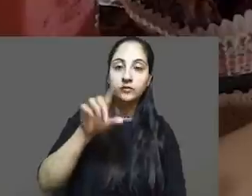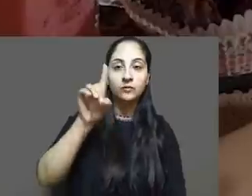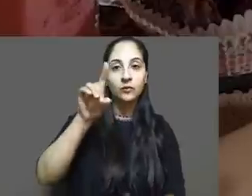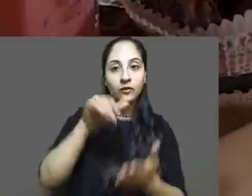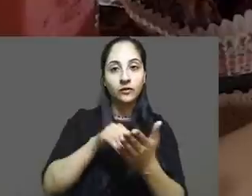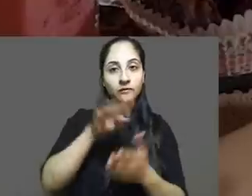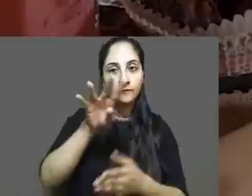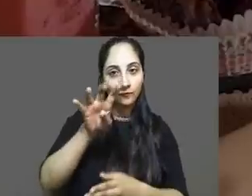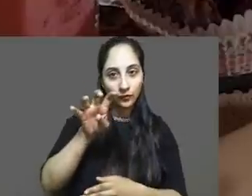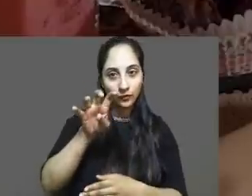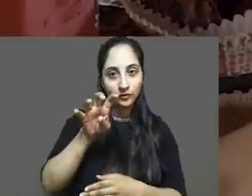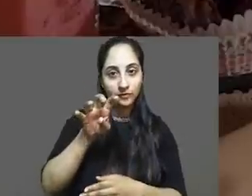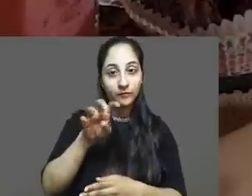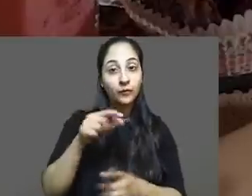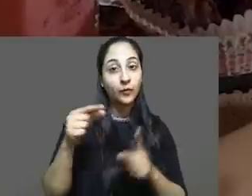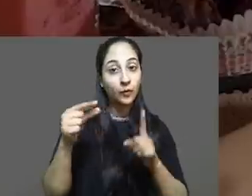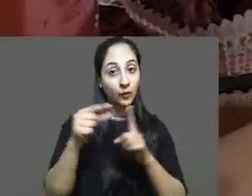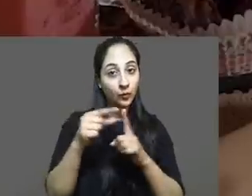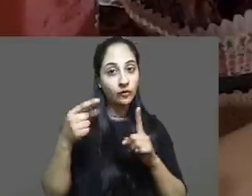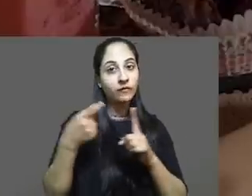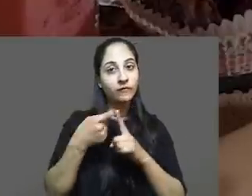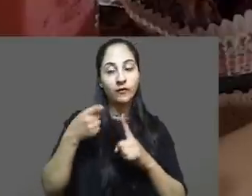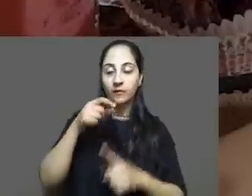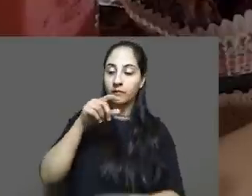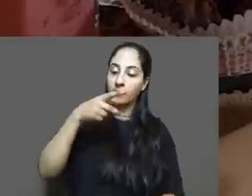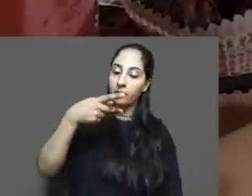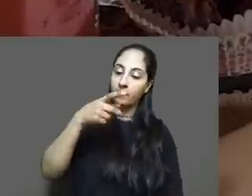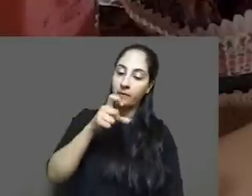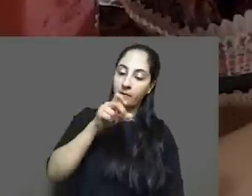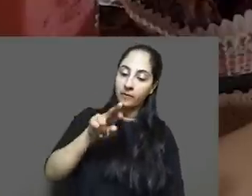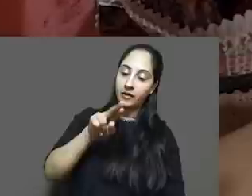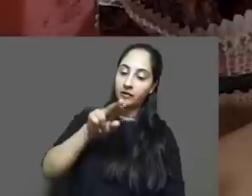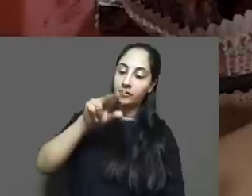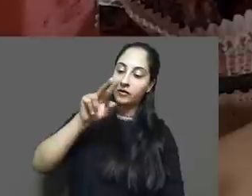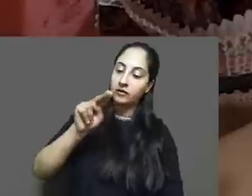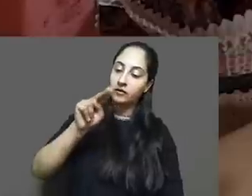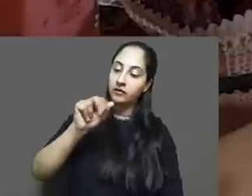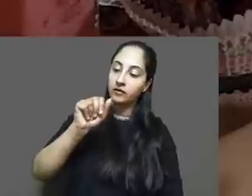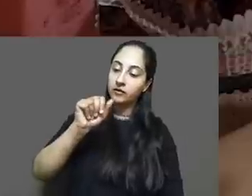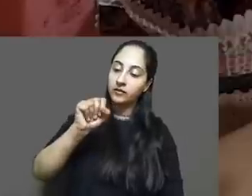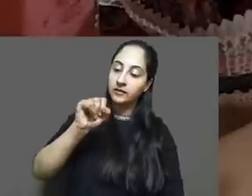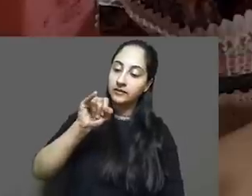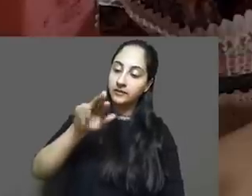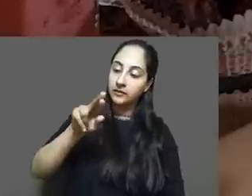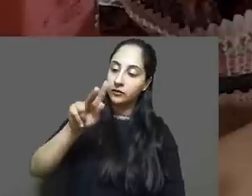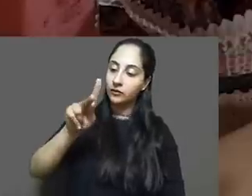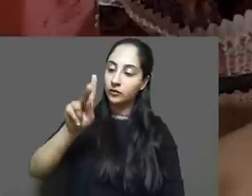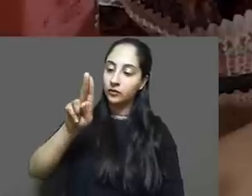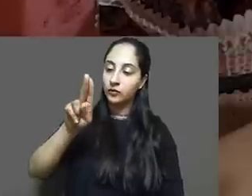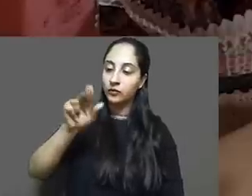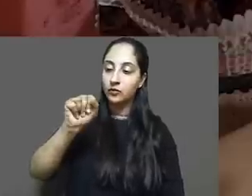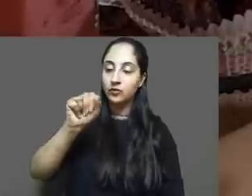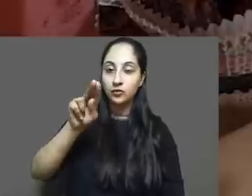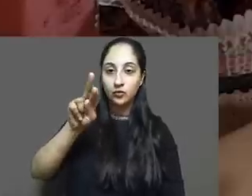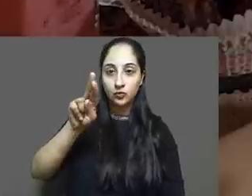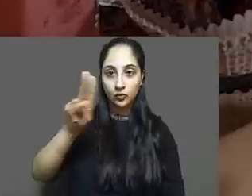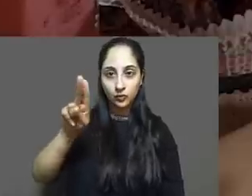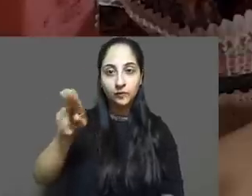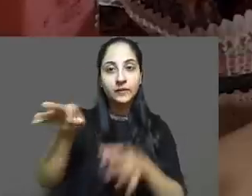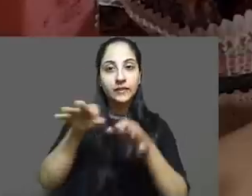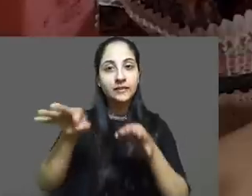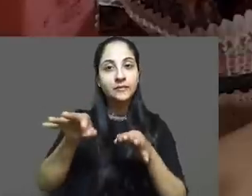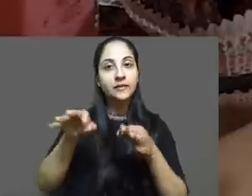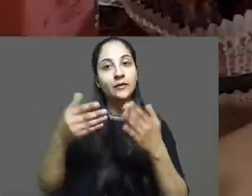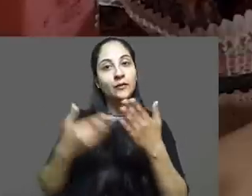pieces feature over 20 artists, singers, musicians, and dancers all across Canada. We end tonight with Tere Noor